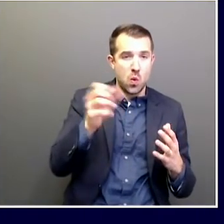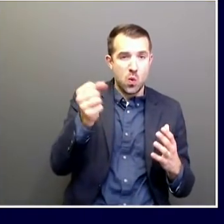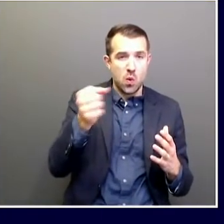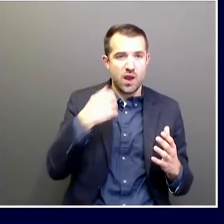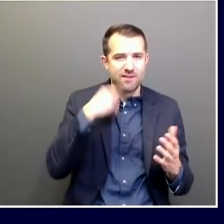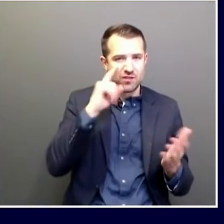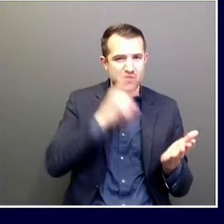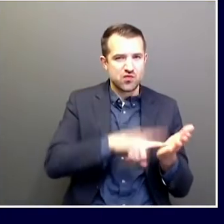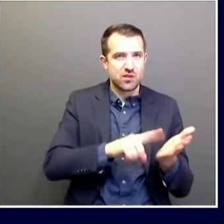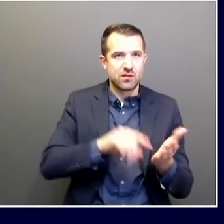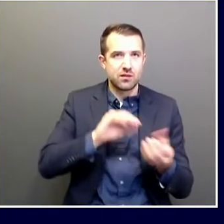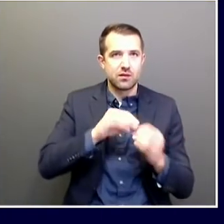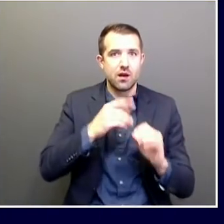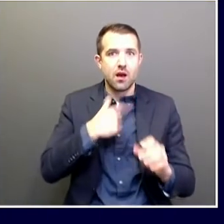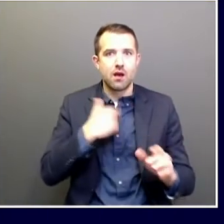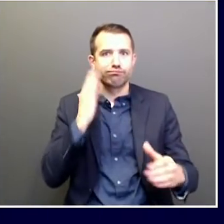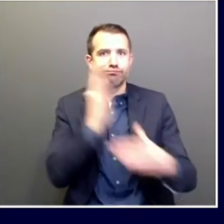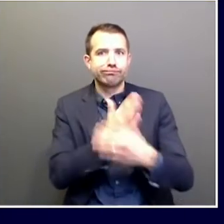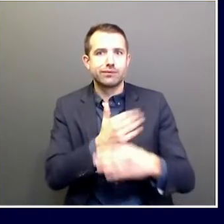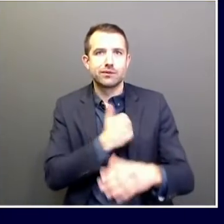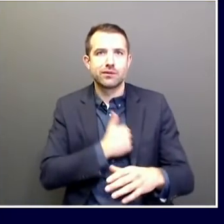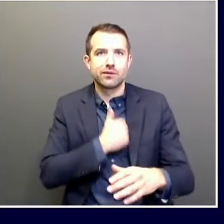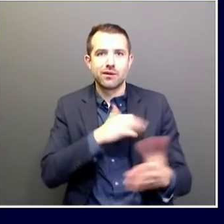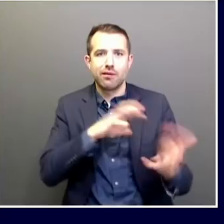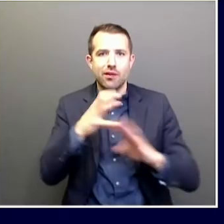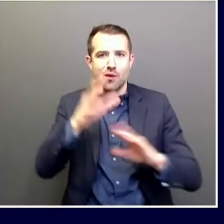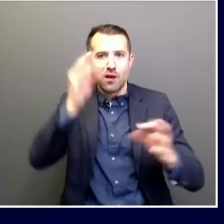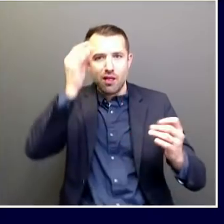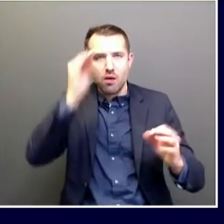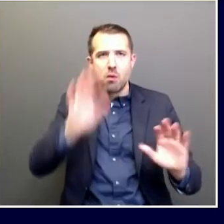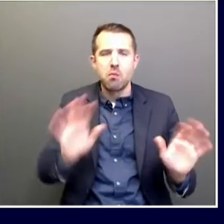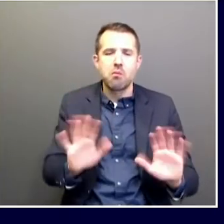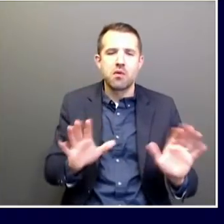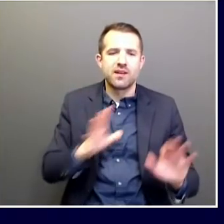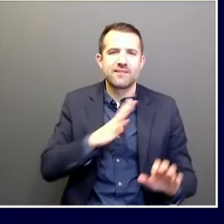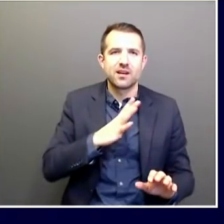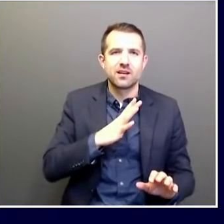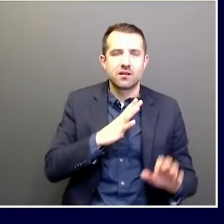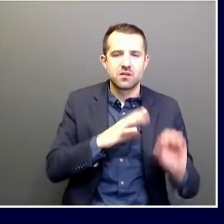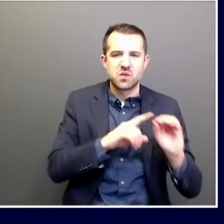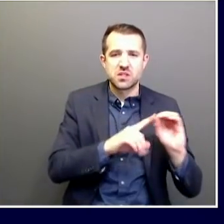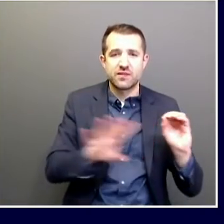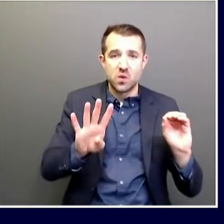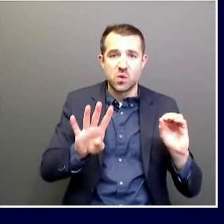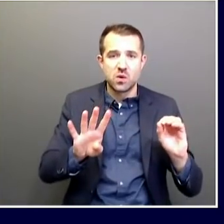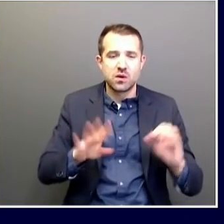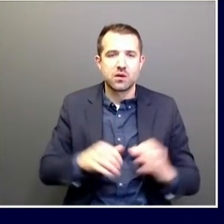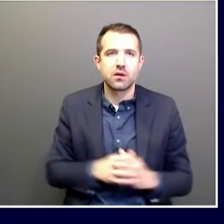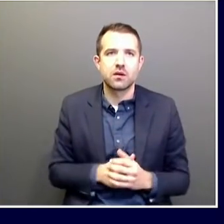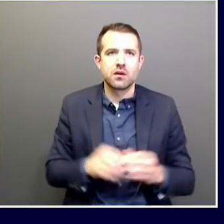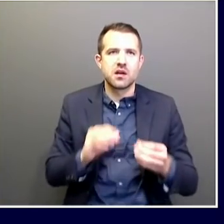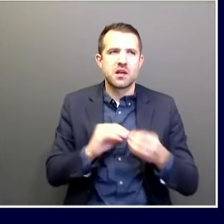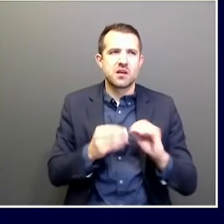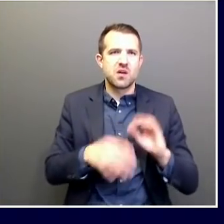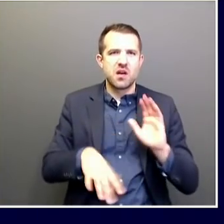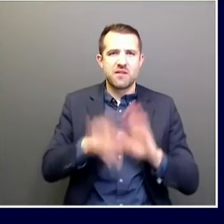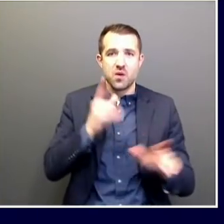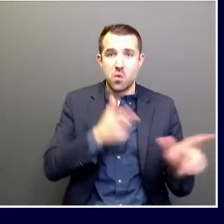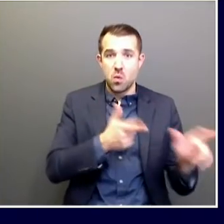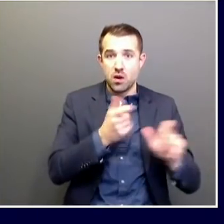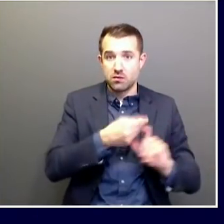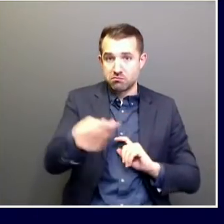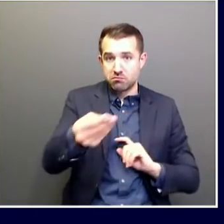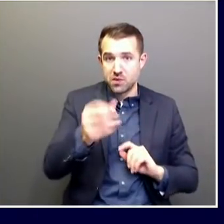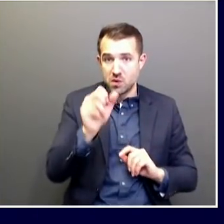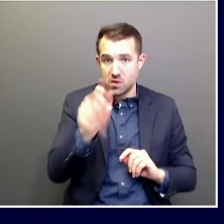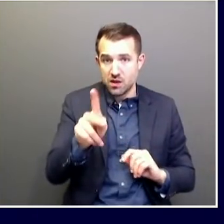No. So in terms of the 0 to 4, we can get you that number really quickly as well. But okay. It might actually be on